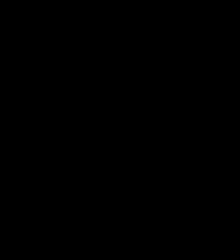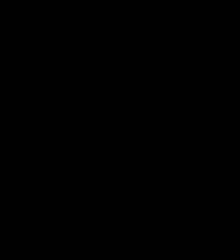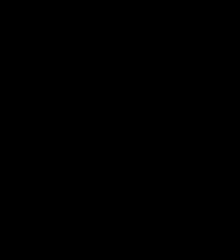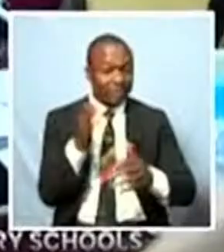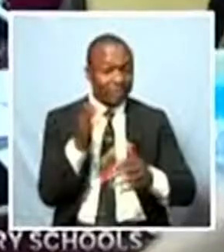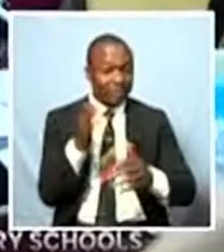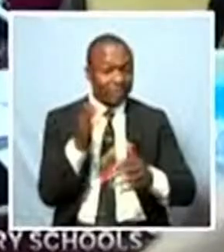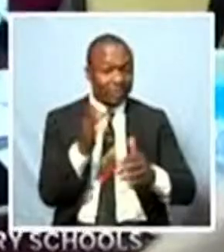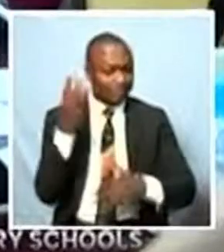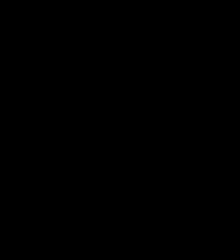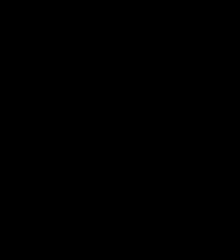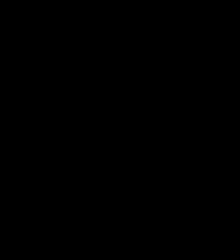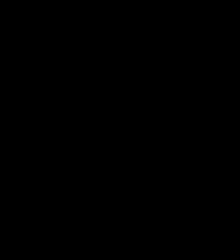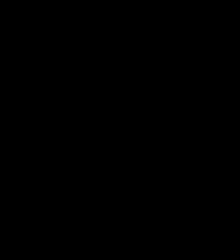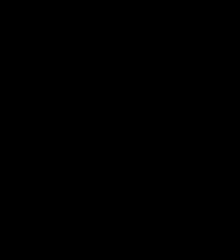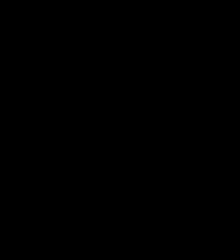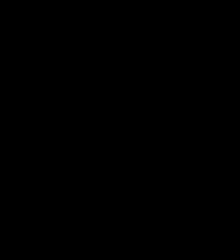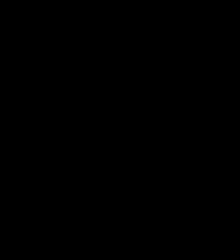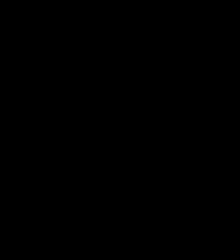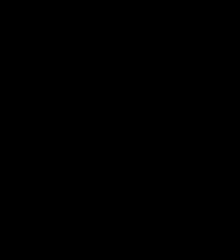each one of us